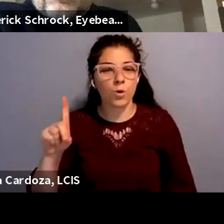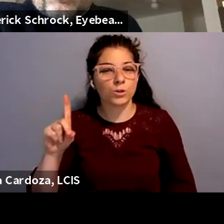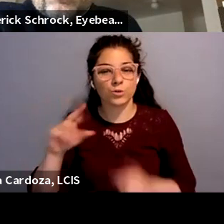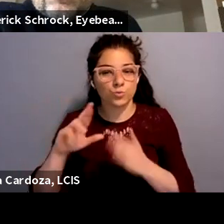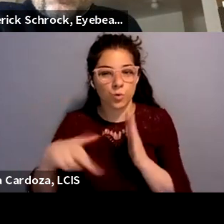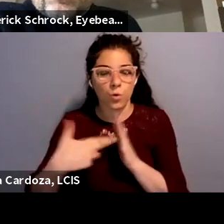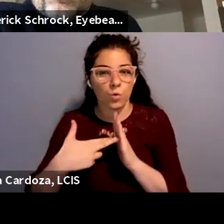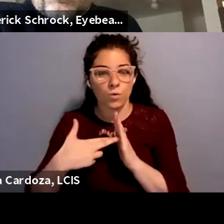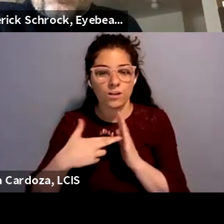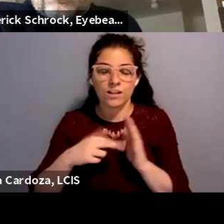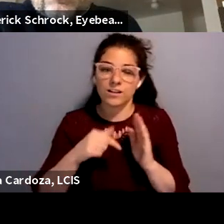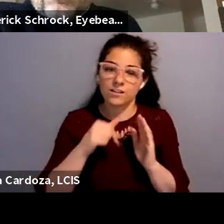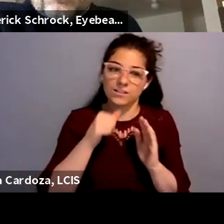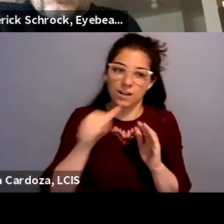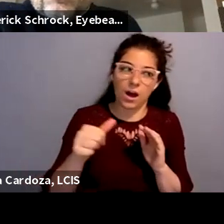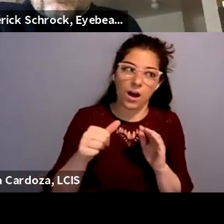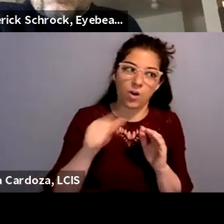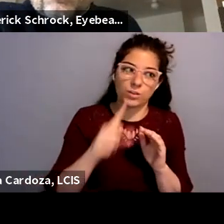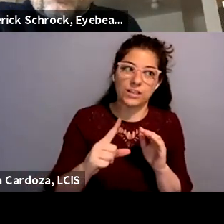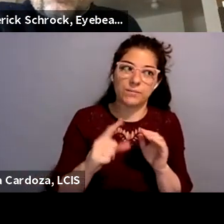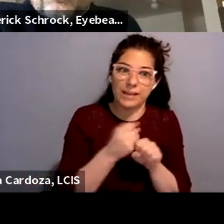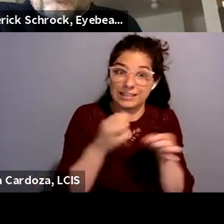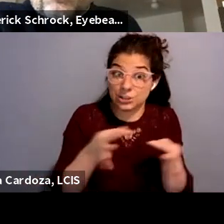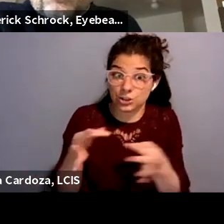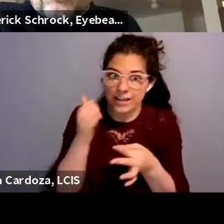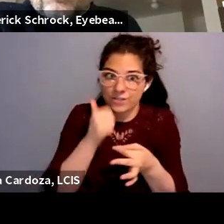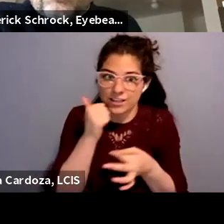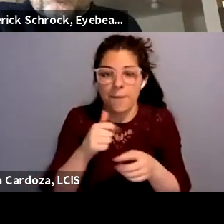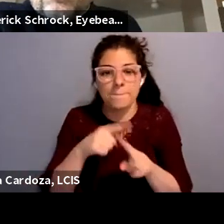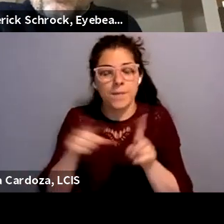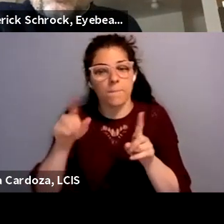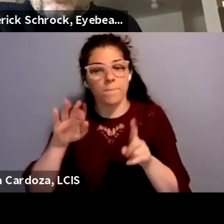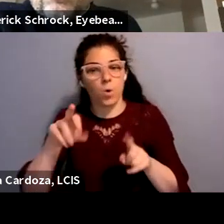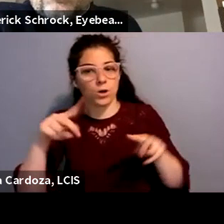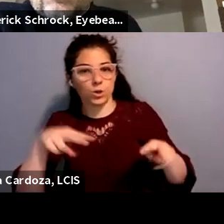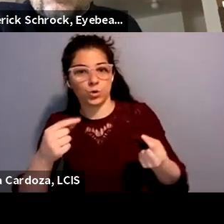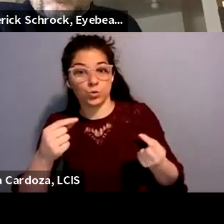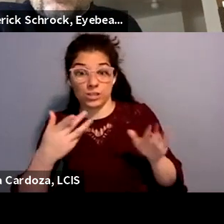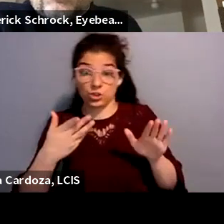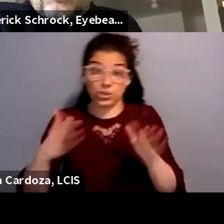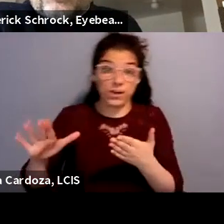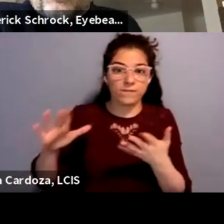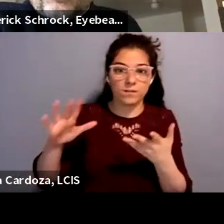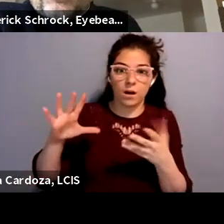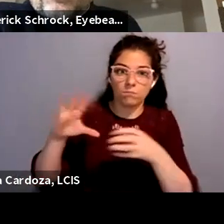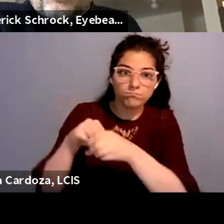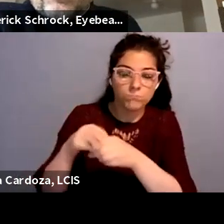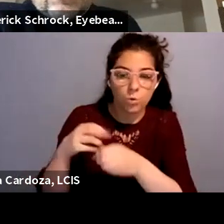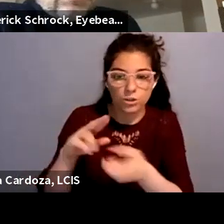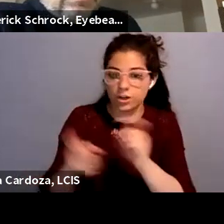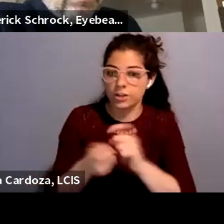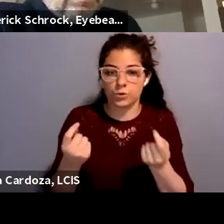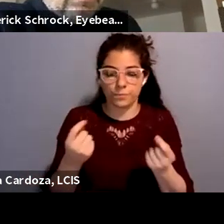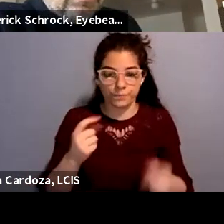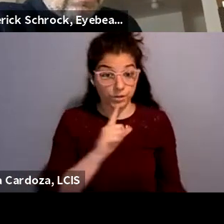know, not necessarily being on the ground, but how did it, and did it shift, and did it shift right away and you stepped there, or did it change?